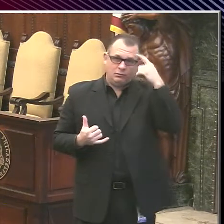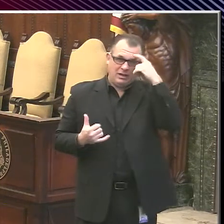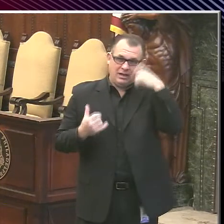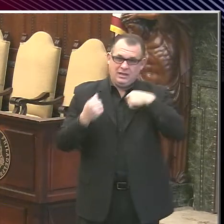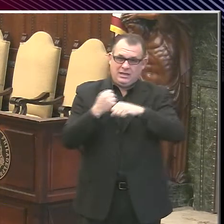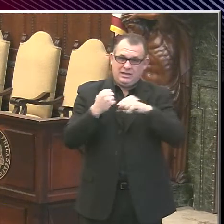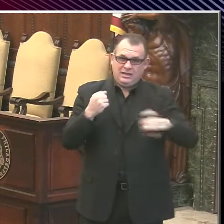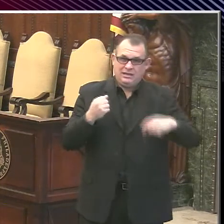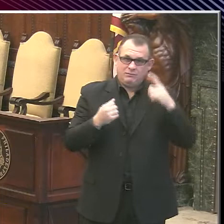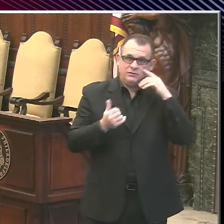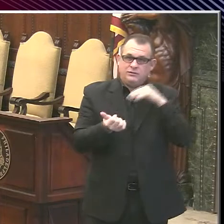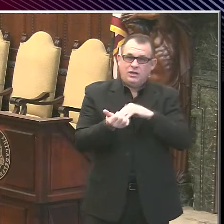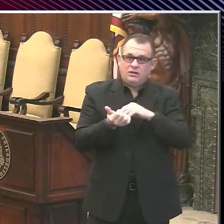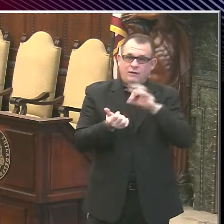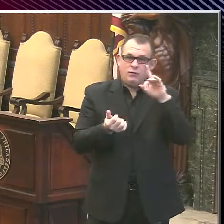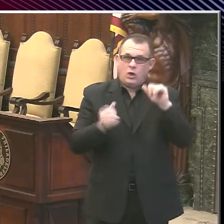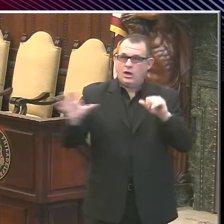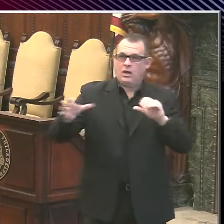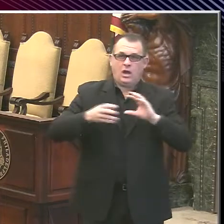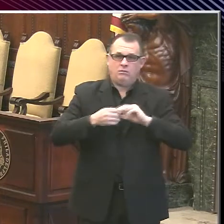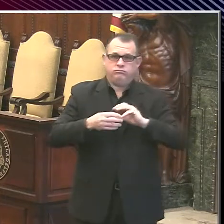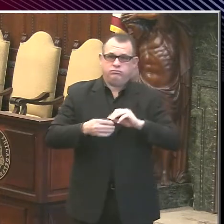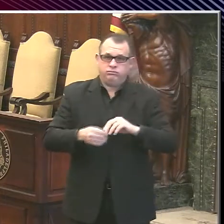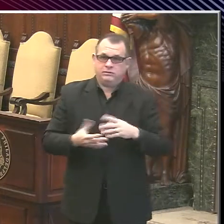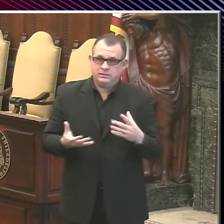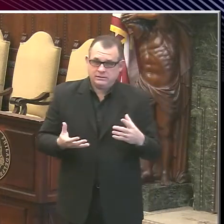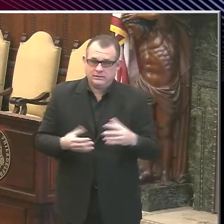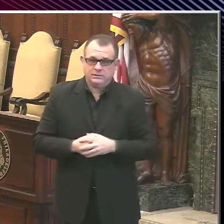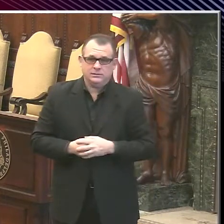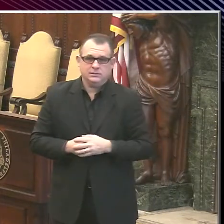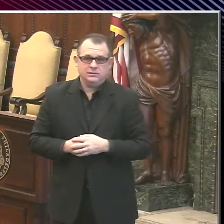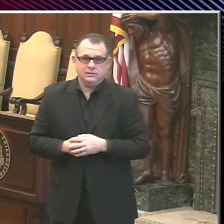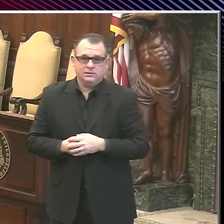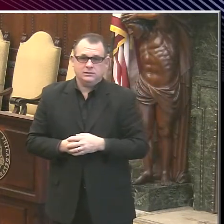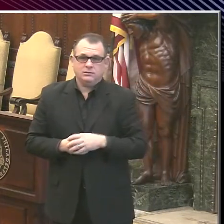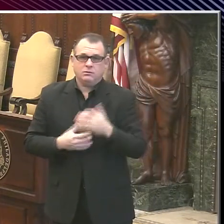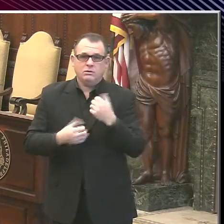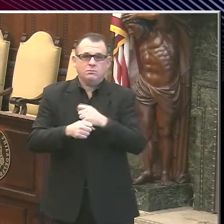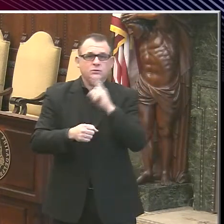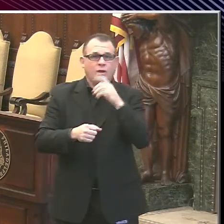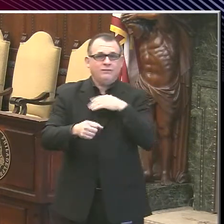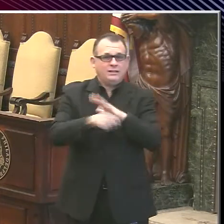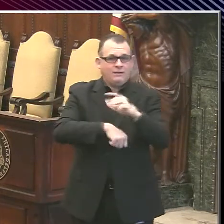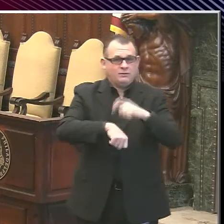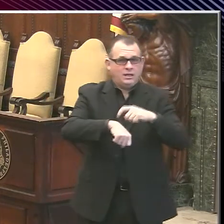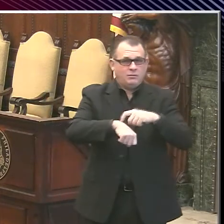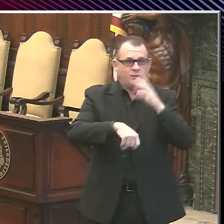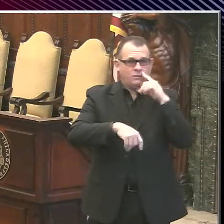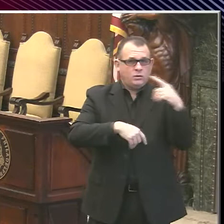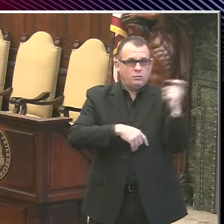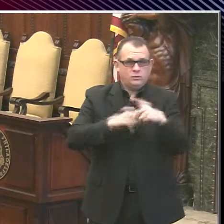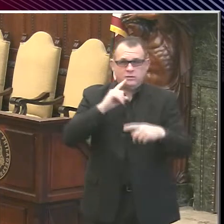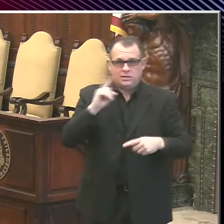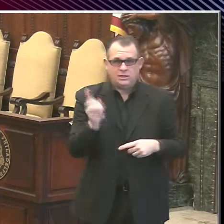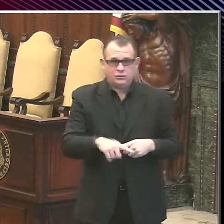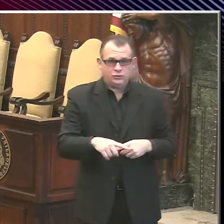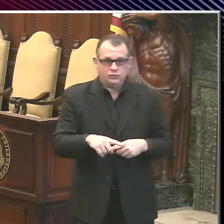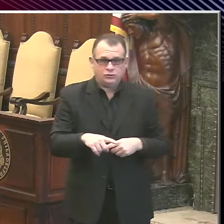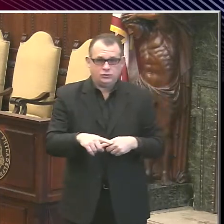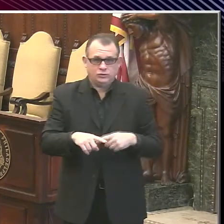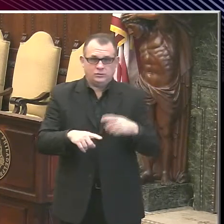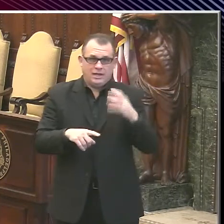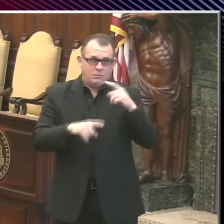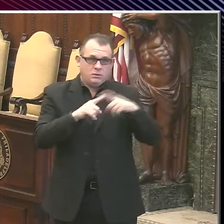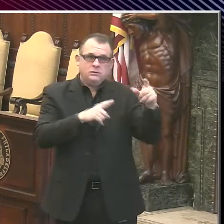because of the length of Dr. Farley's comments, and to ensure there's sufficient time for your questions. We're going to move